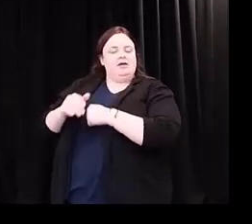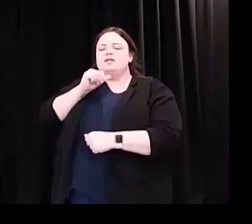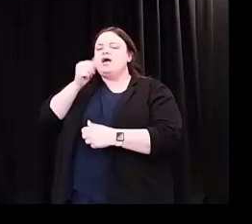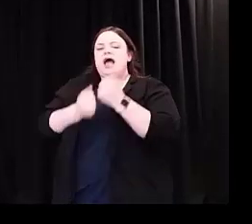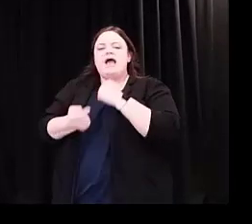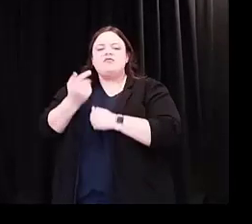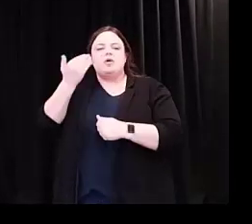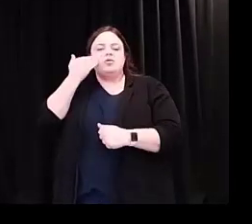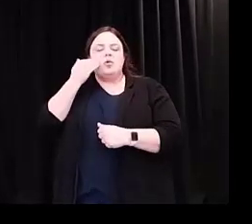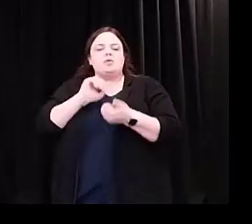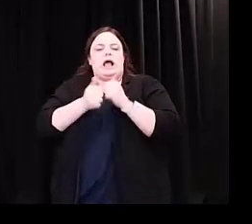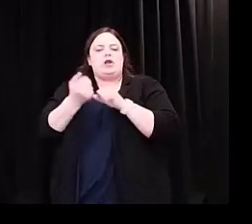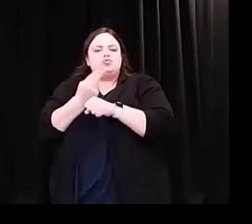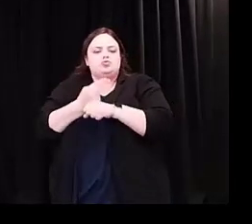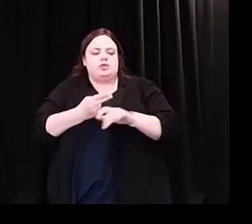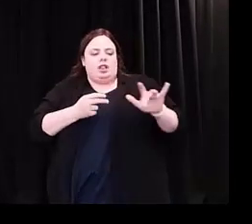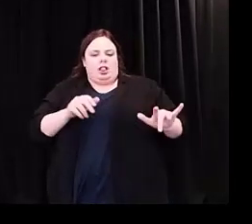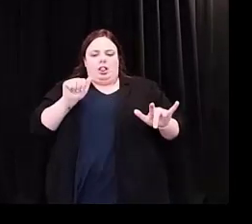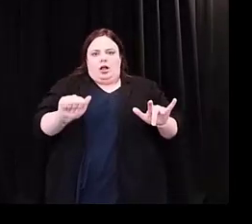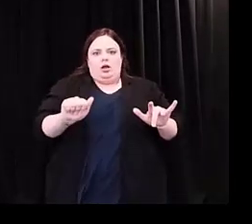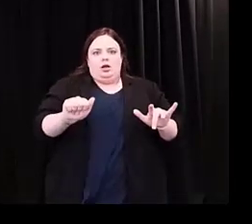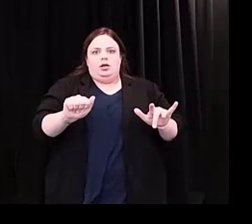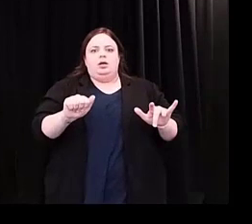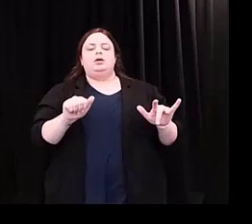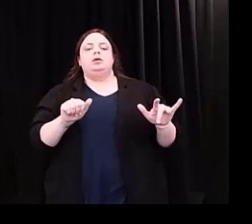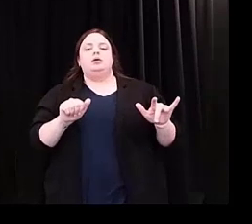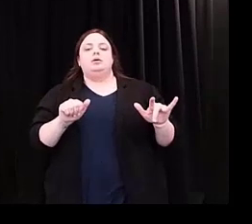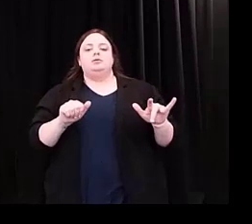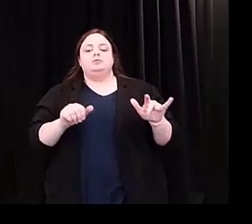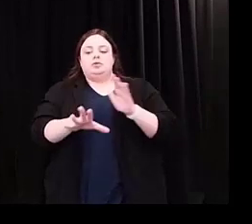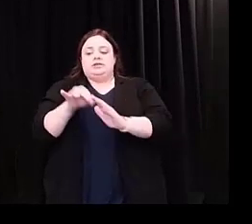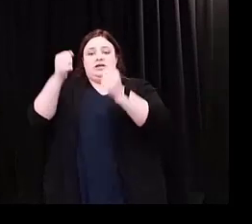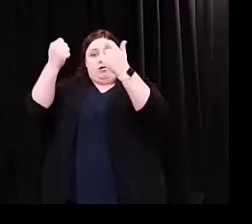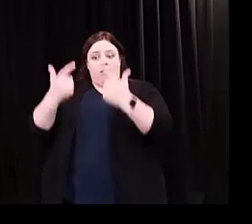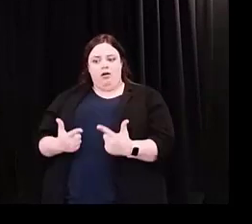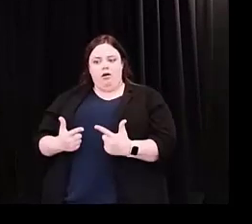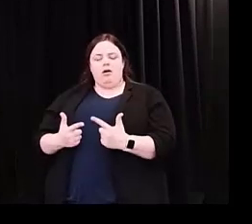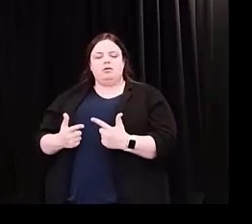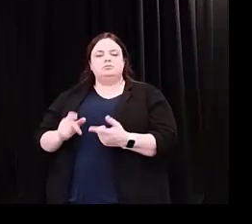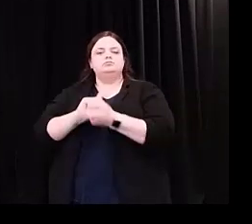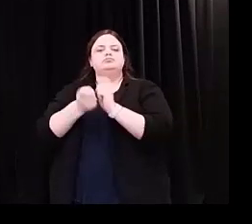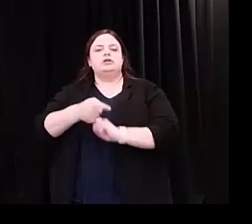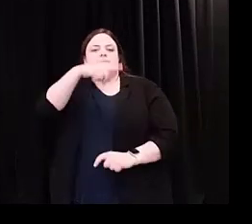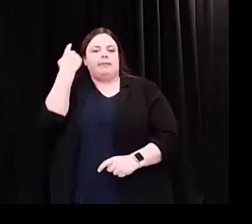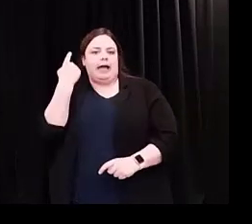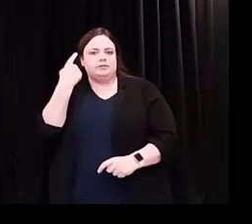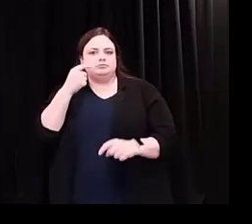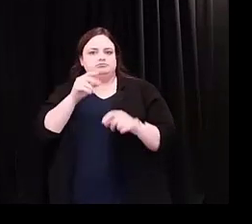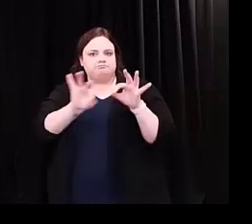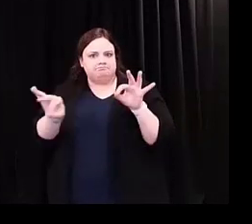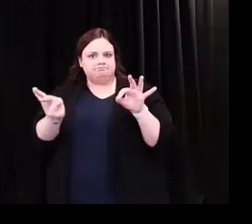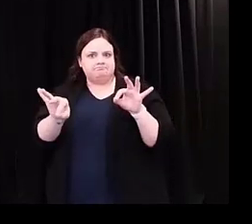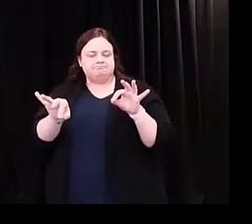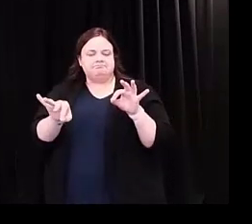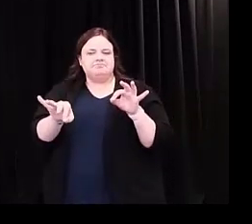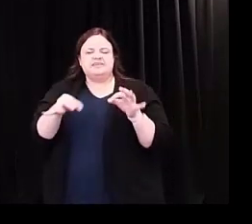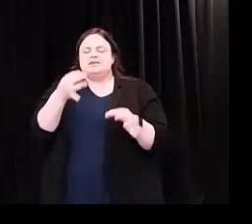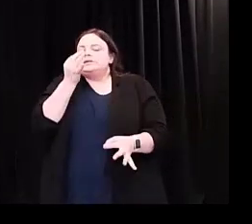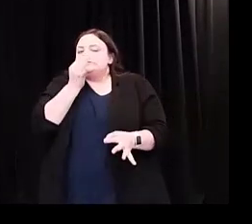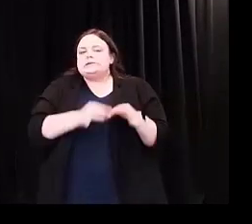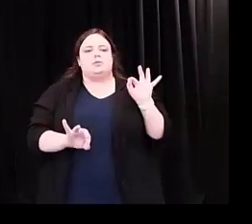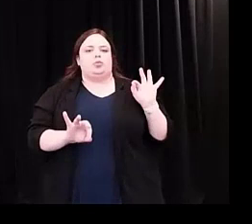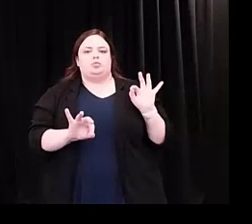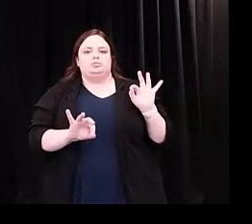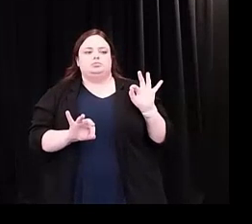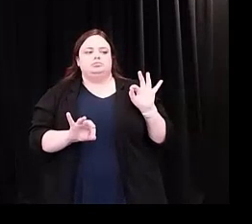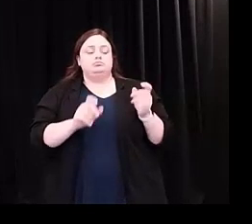does keyboard commands. So once you've selected all the text, let's just change it to black text. The simplest thing we could do